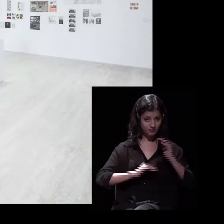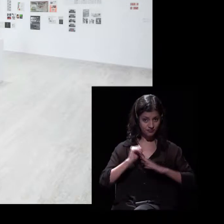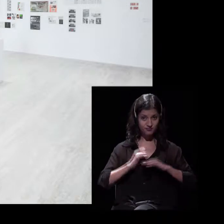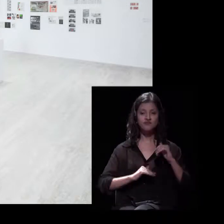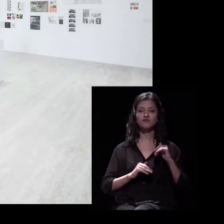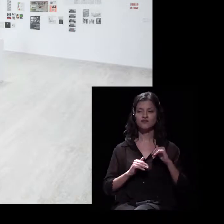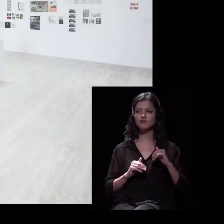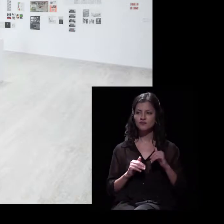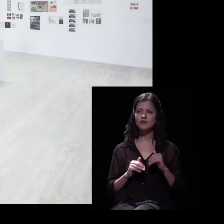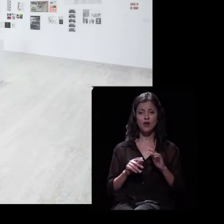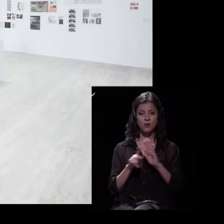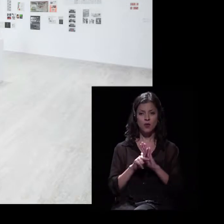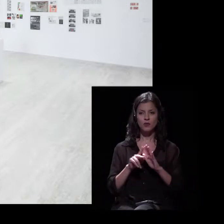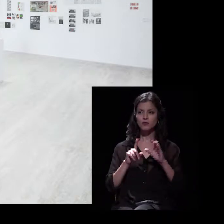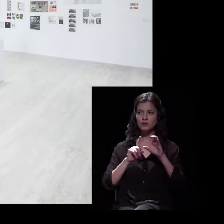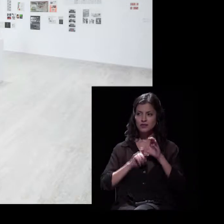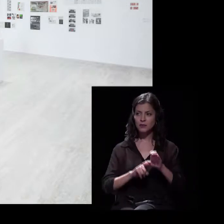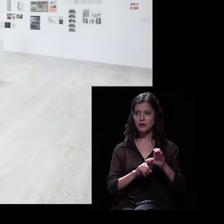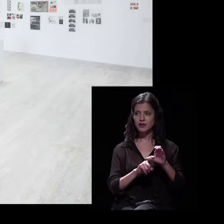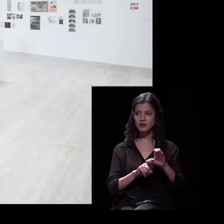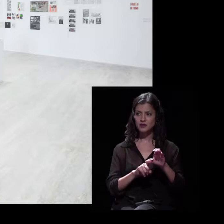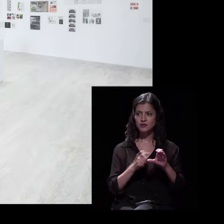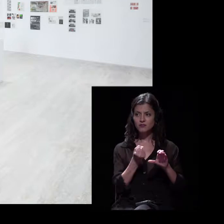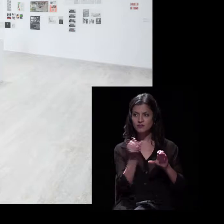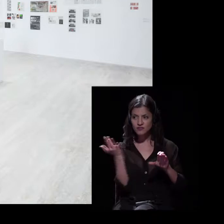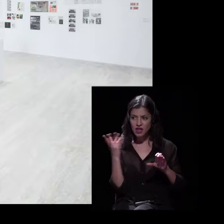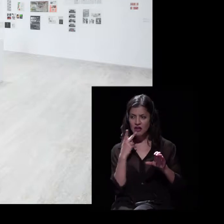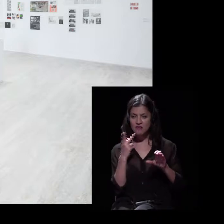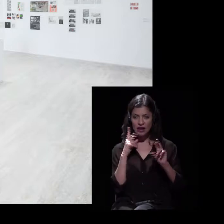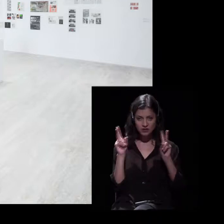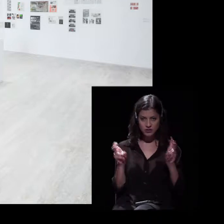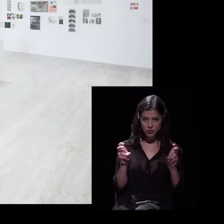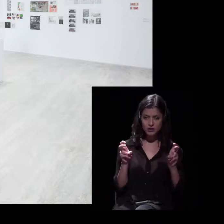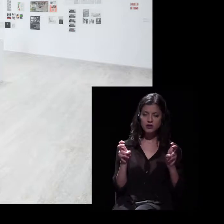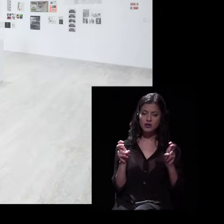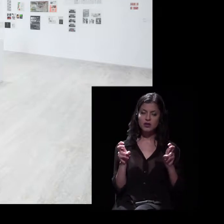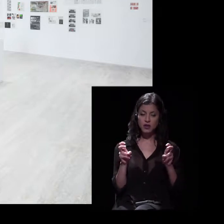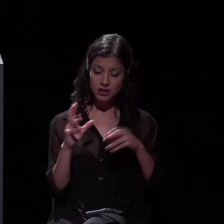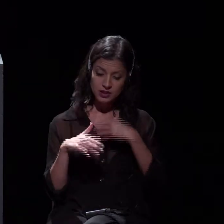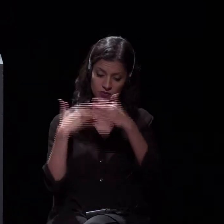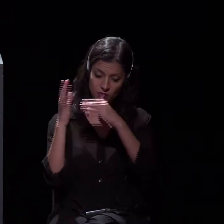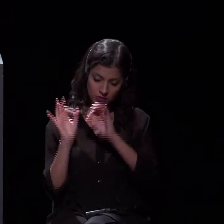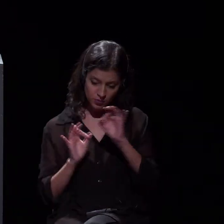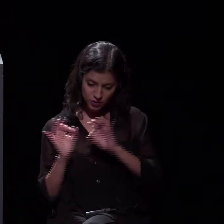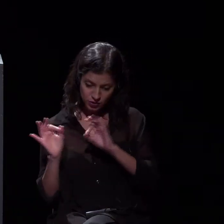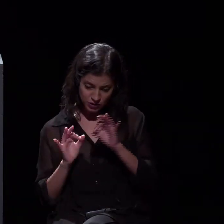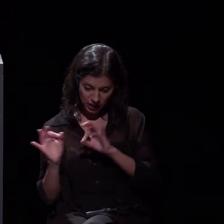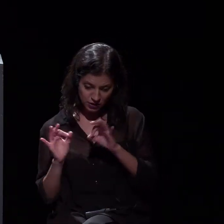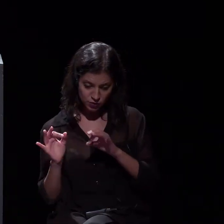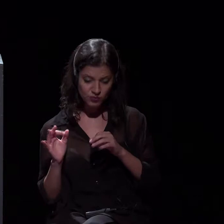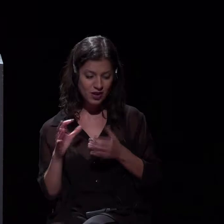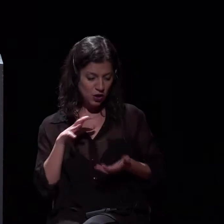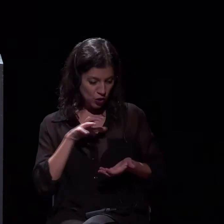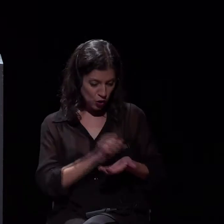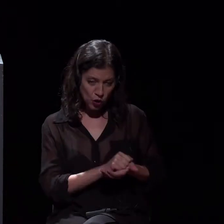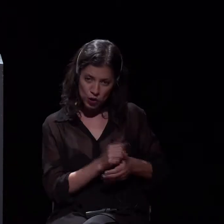of which directly addressed the developmentalist project's perpetuation of colonial structures. The artists working in this direction